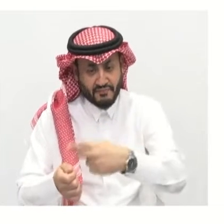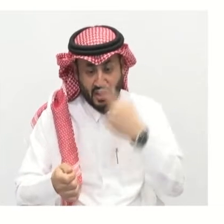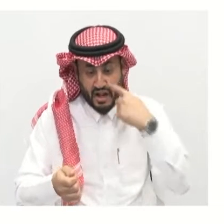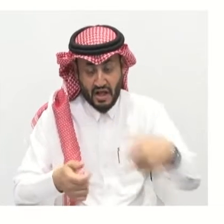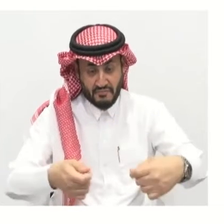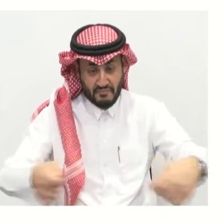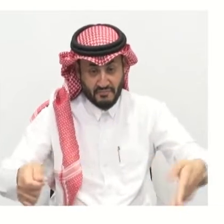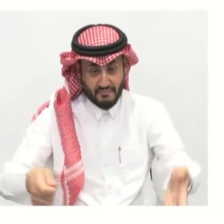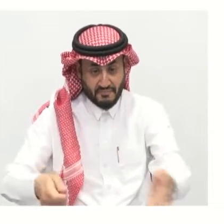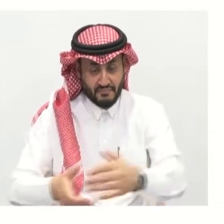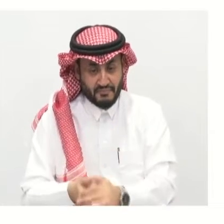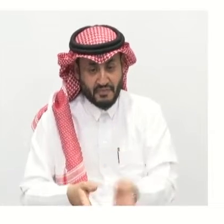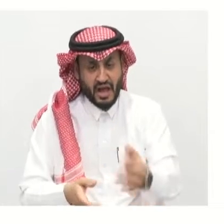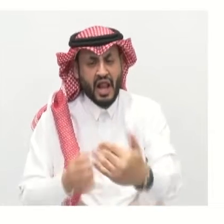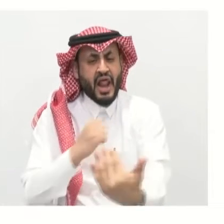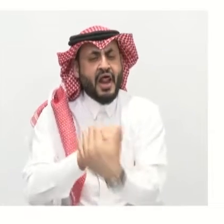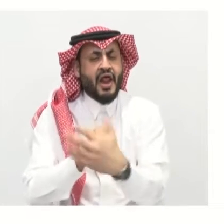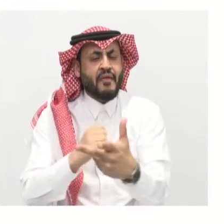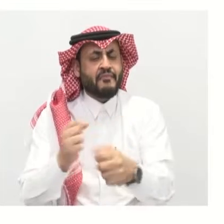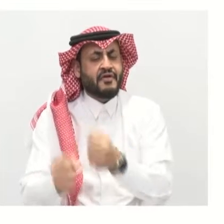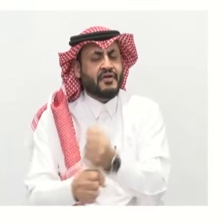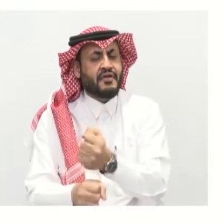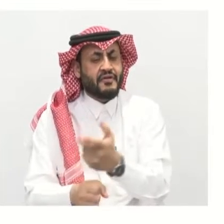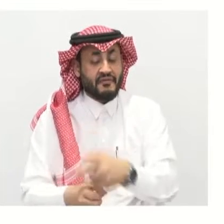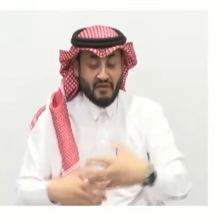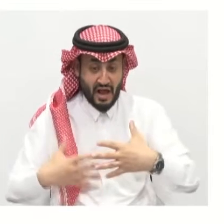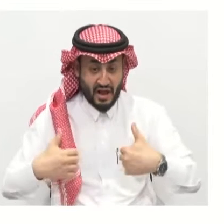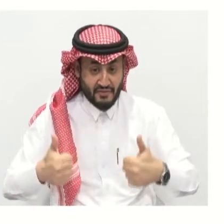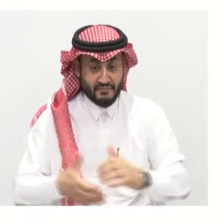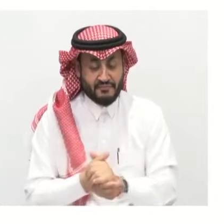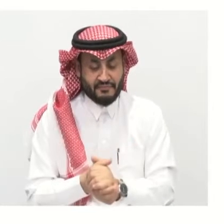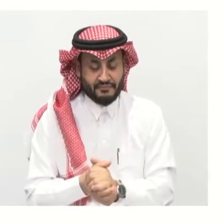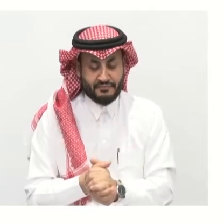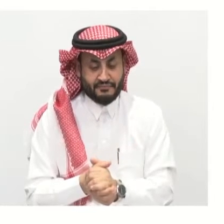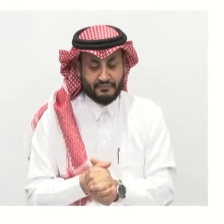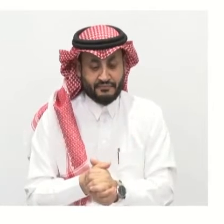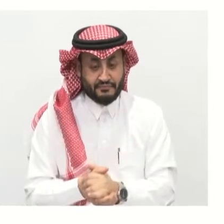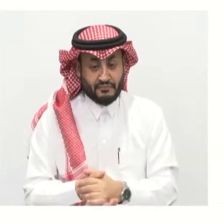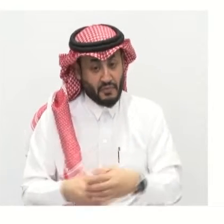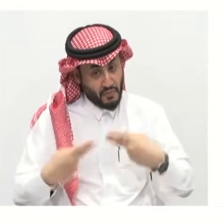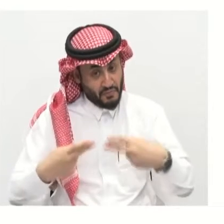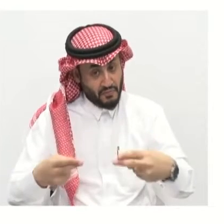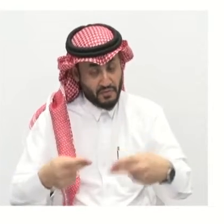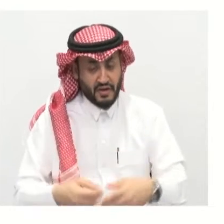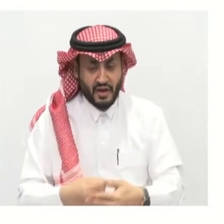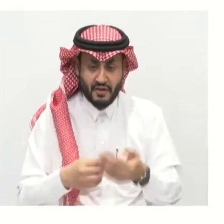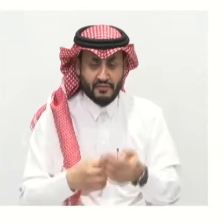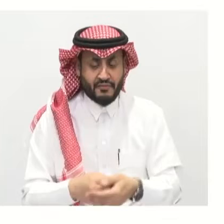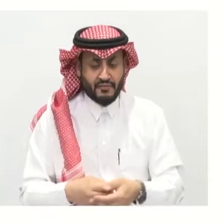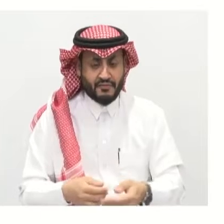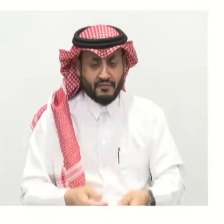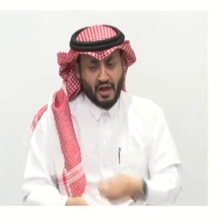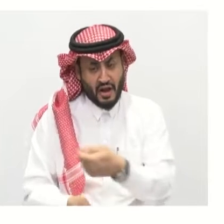I have these. Can you teach me how? This sounds like a lot of fun. Of course I can. You can use